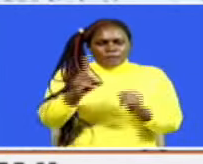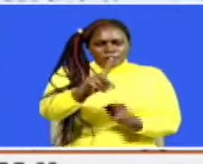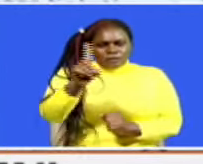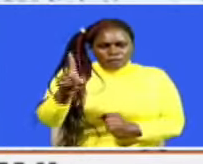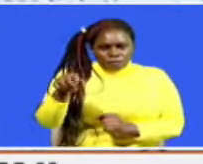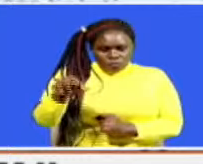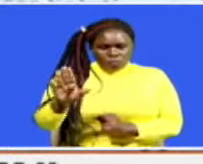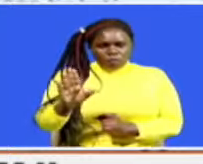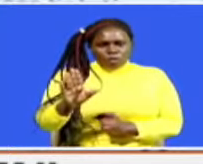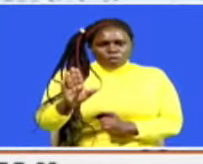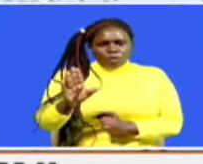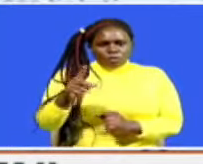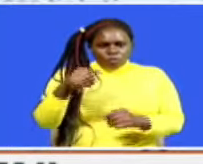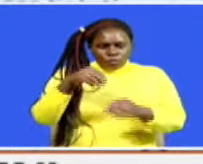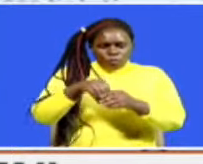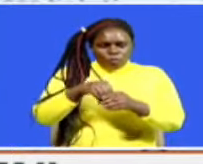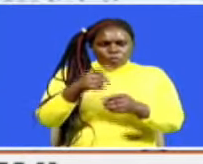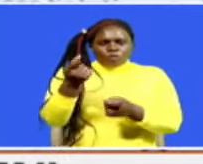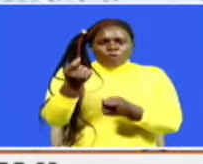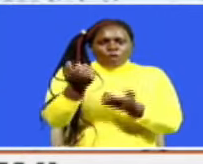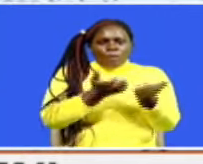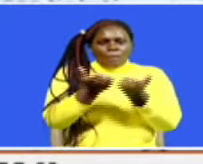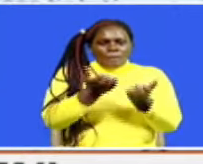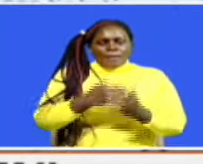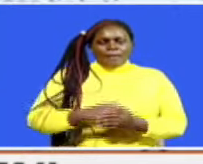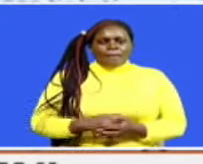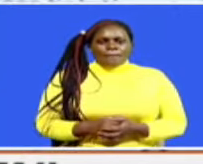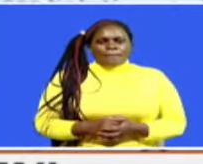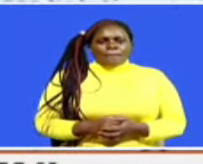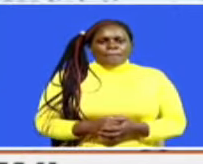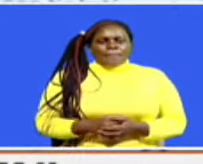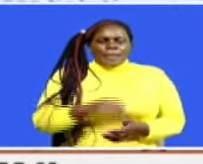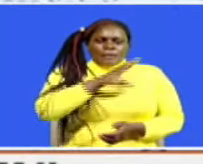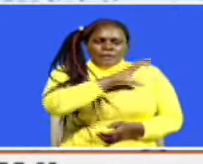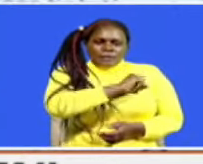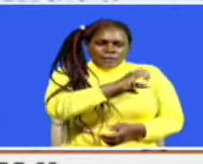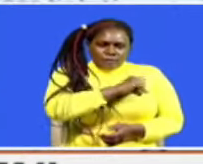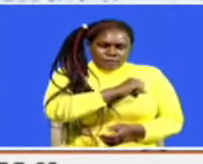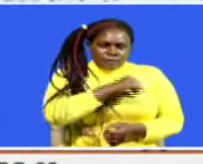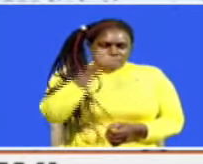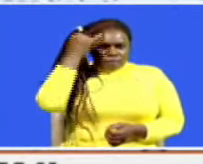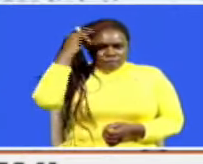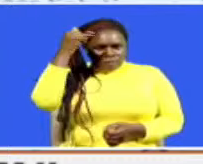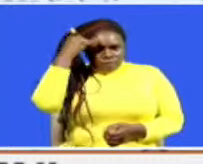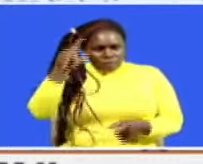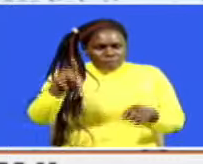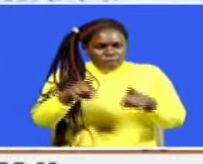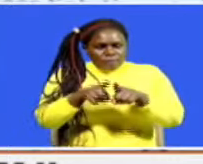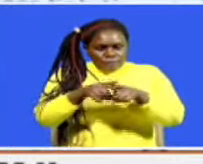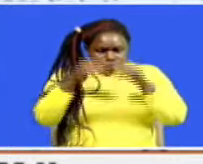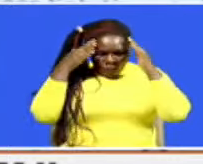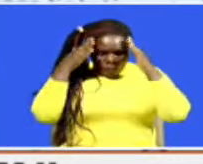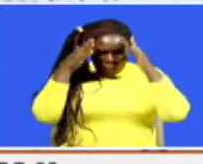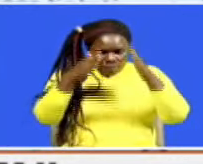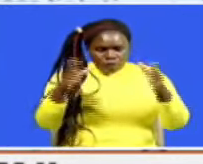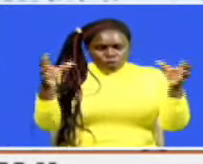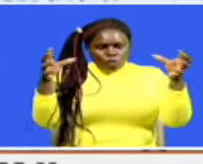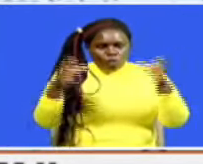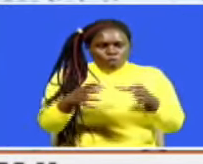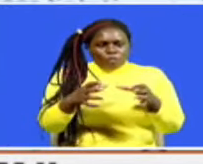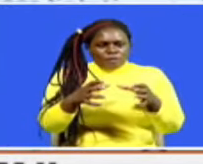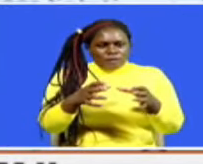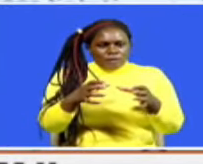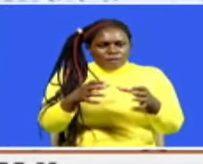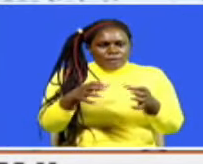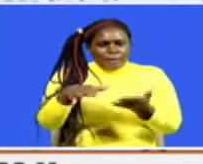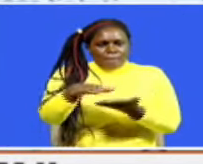you to delve into the stories of these micro retailers. Their resilience, innovation, and commitment to their communities form the